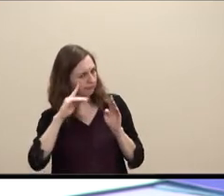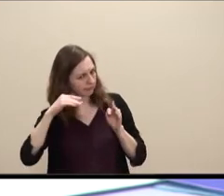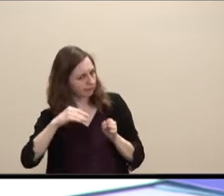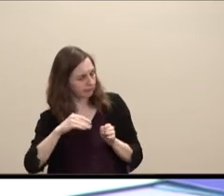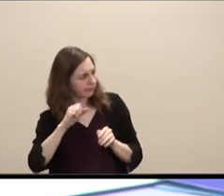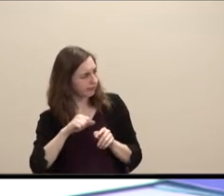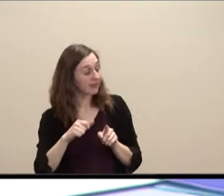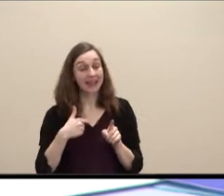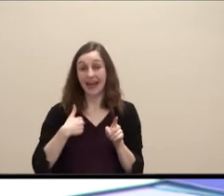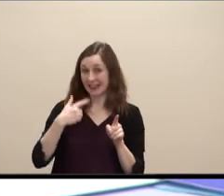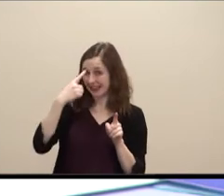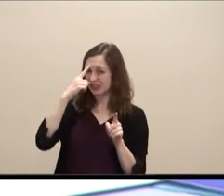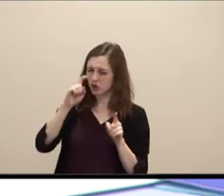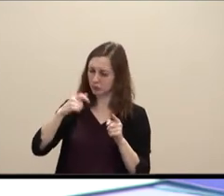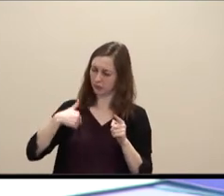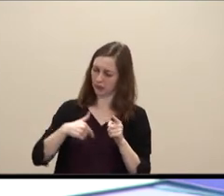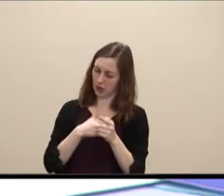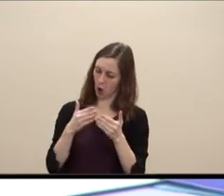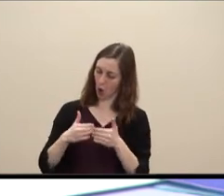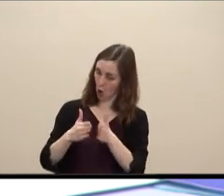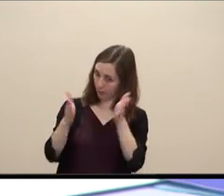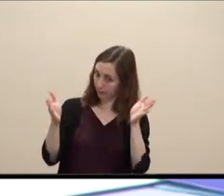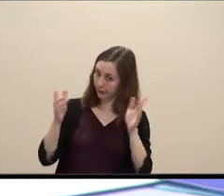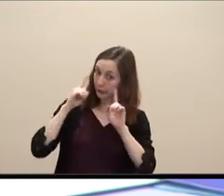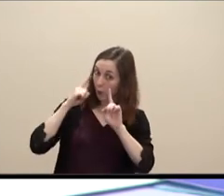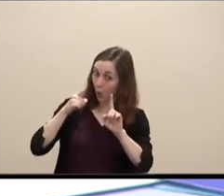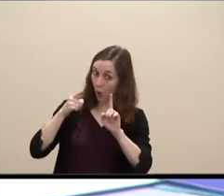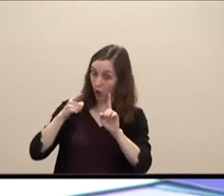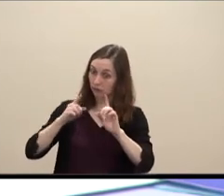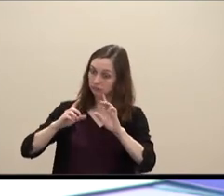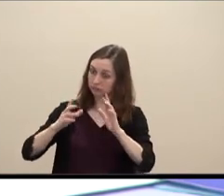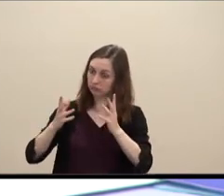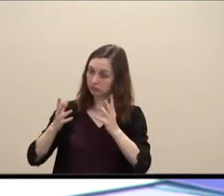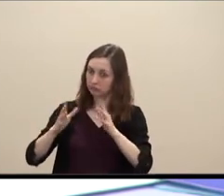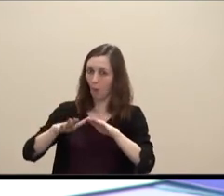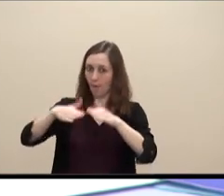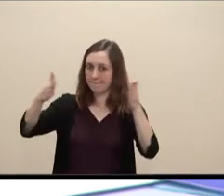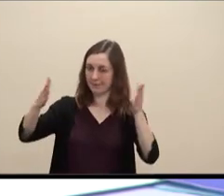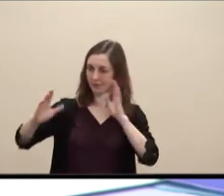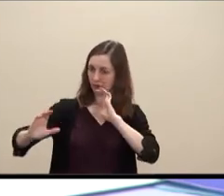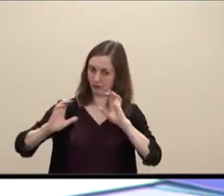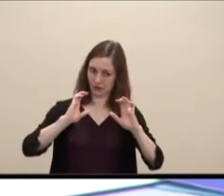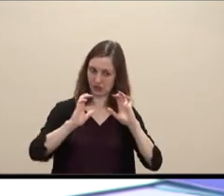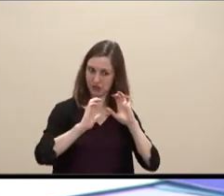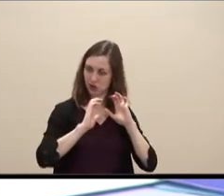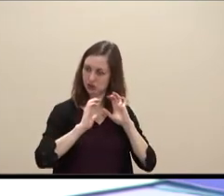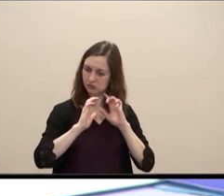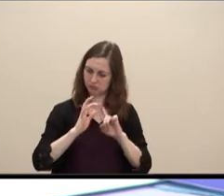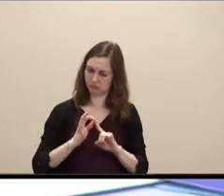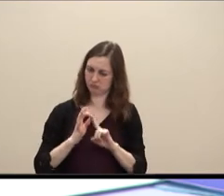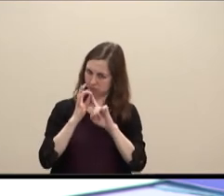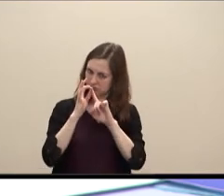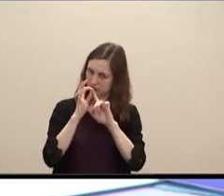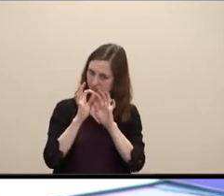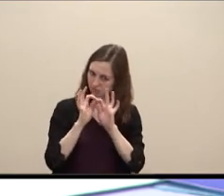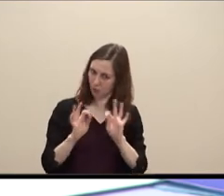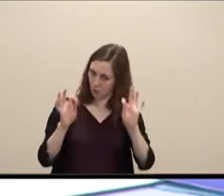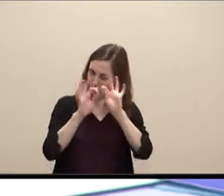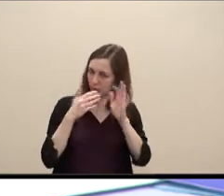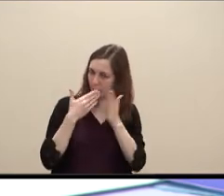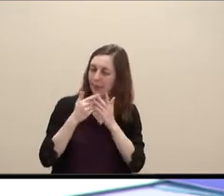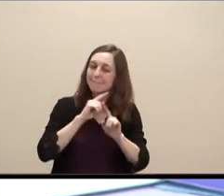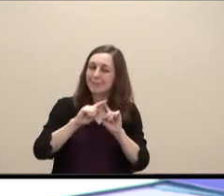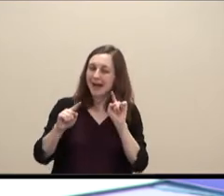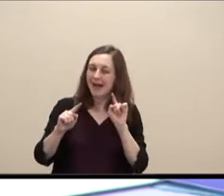up for the conversation, which is essential and good, people need to know kind of what the time, when we